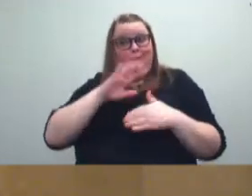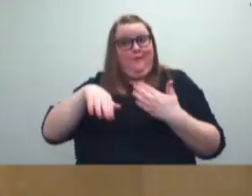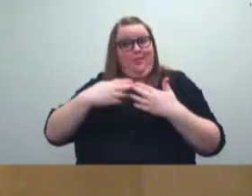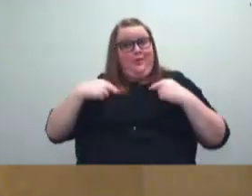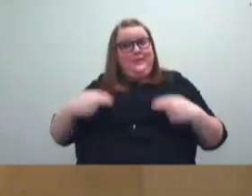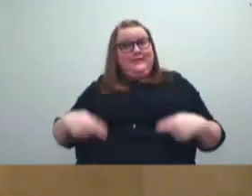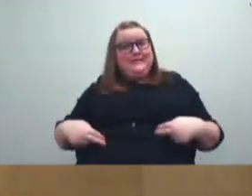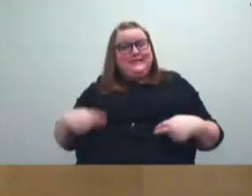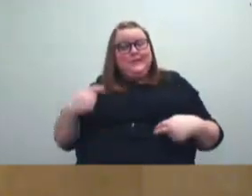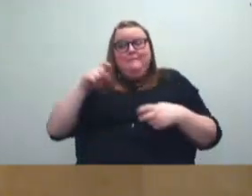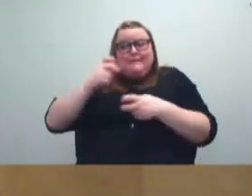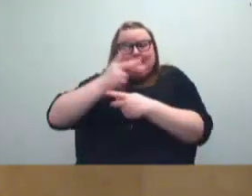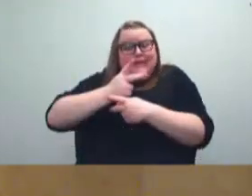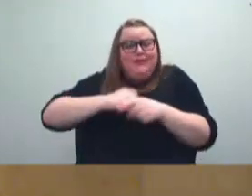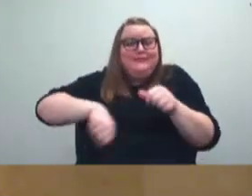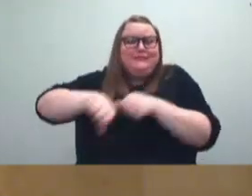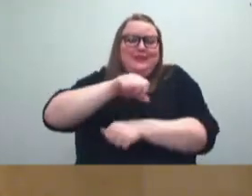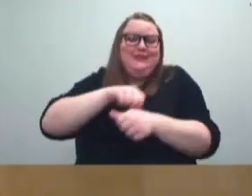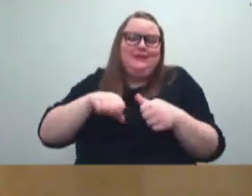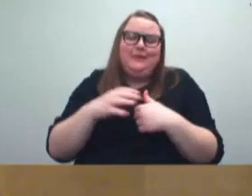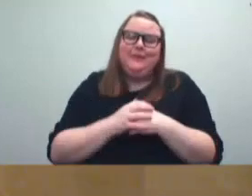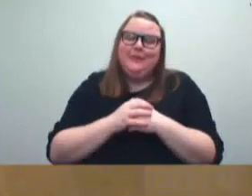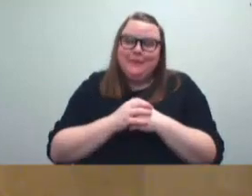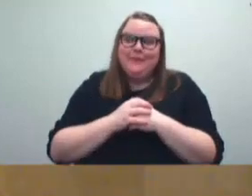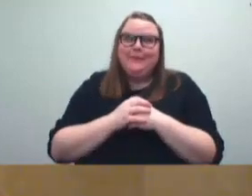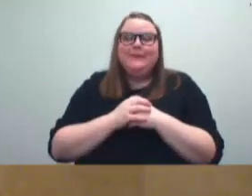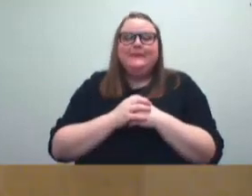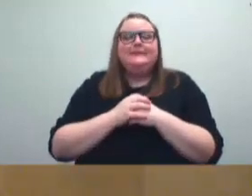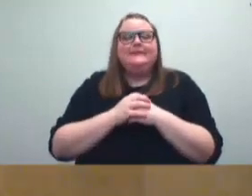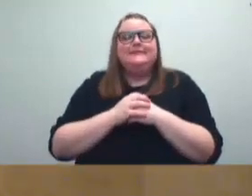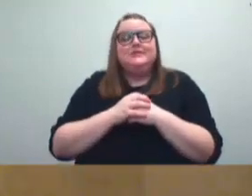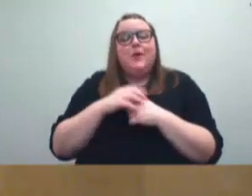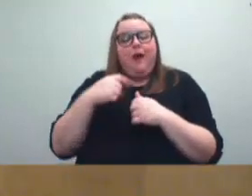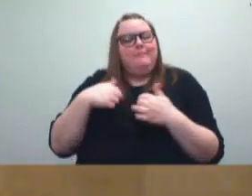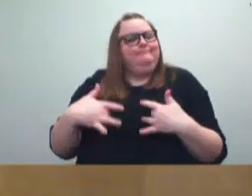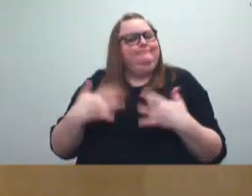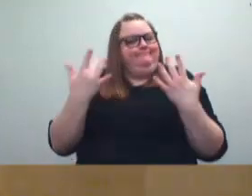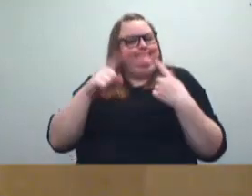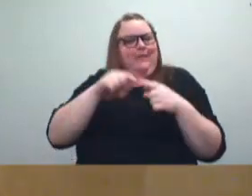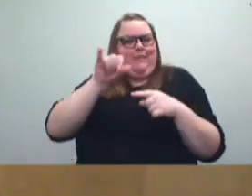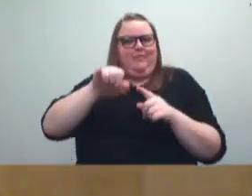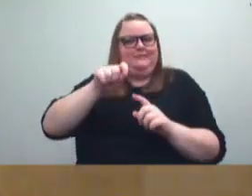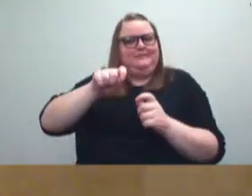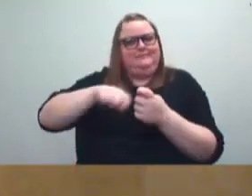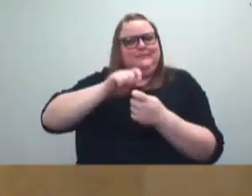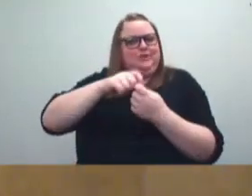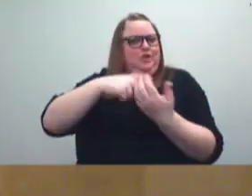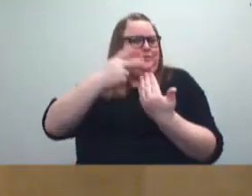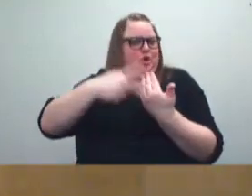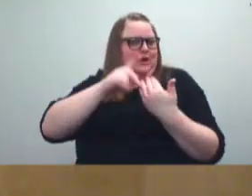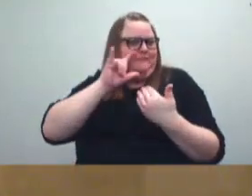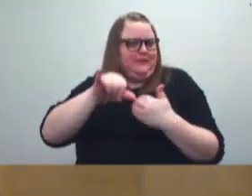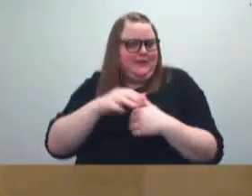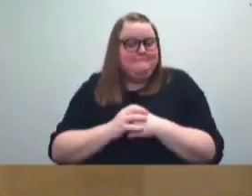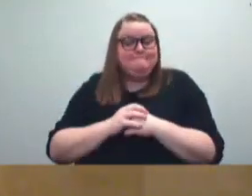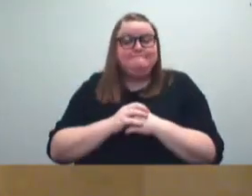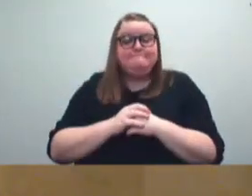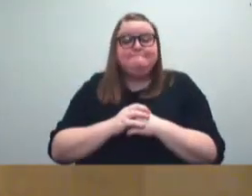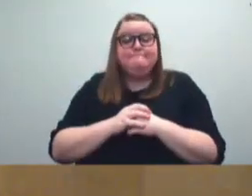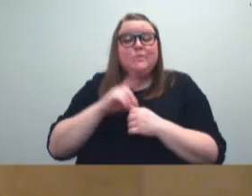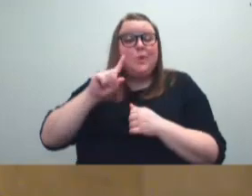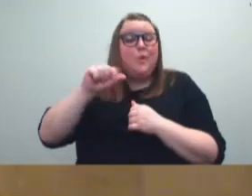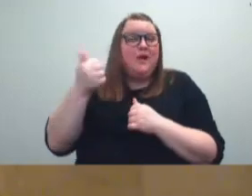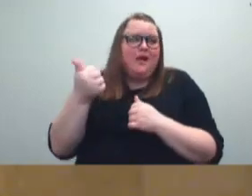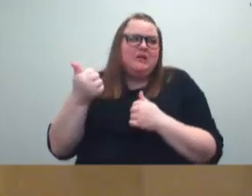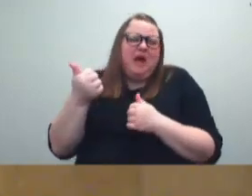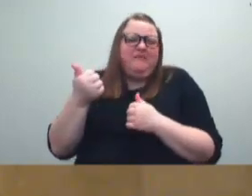be amazed what we can do. And so I'm really excited about this particular program for that. Something else that's kind of neat, and this is something that's an investment for